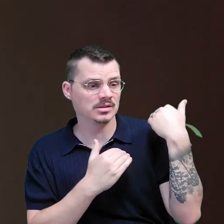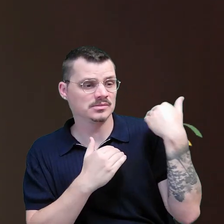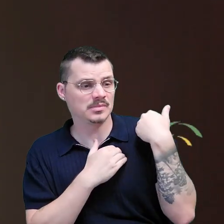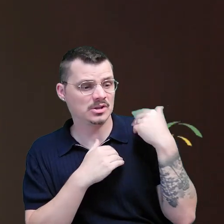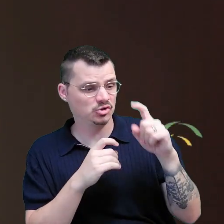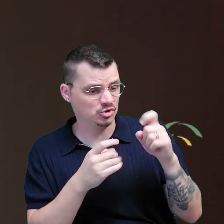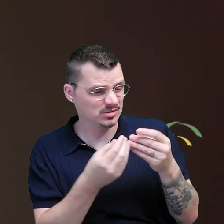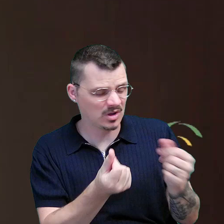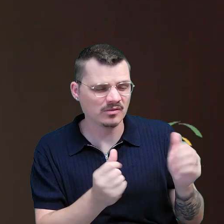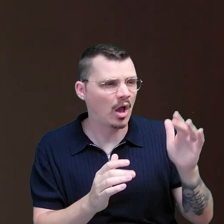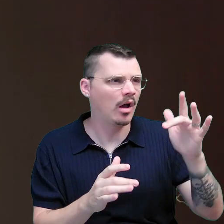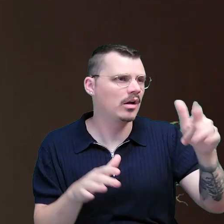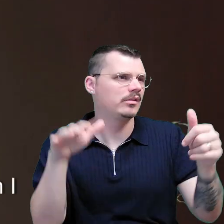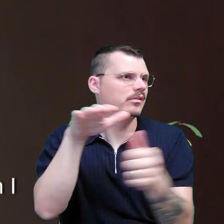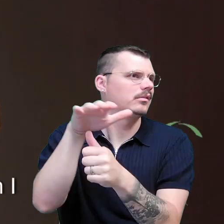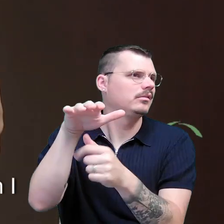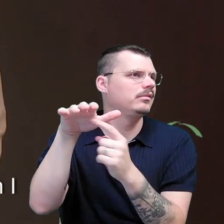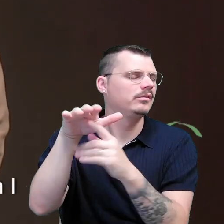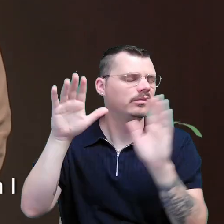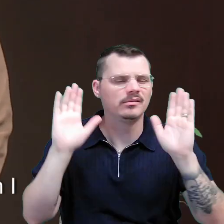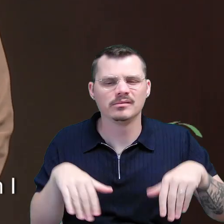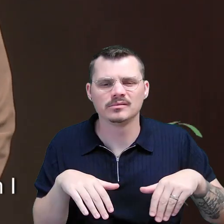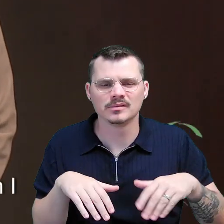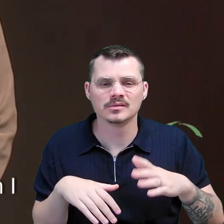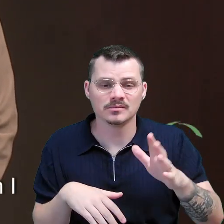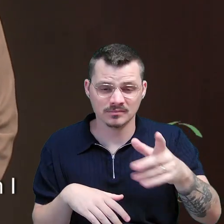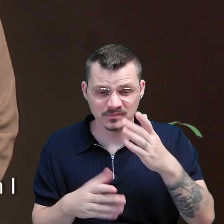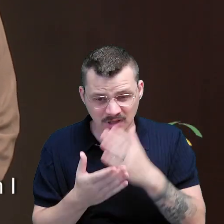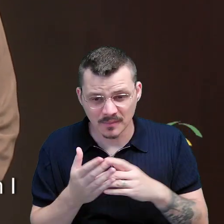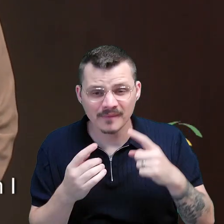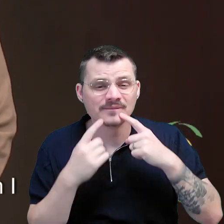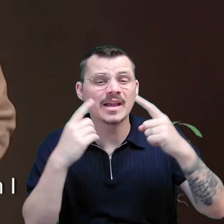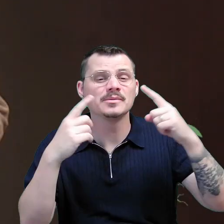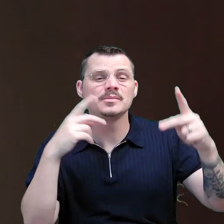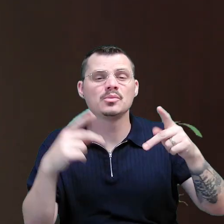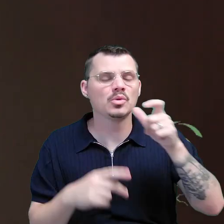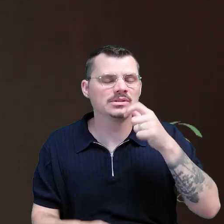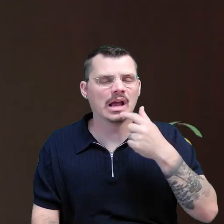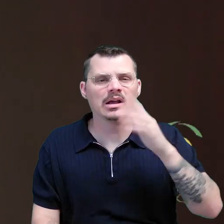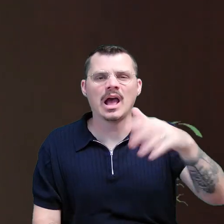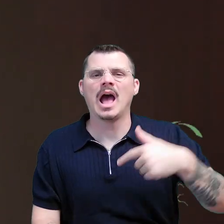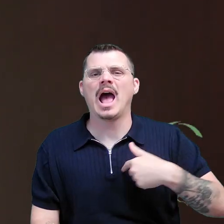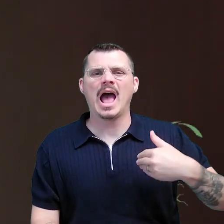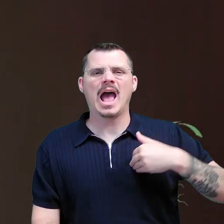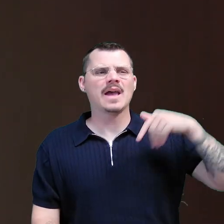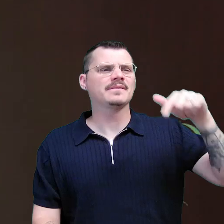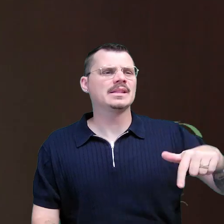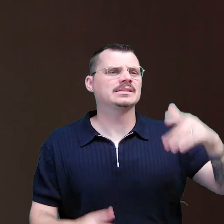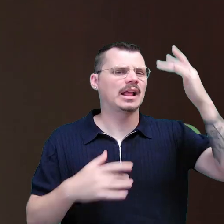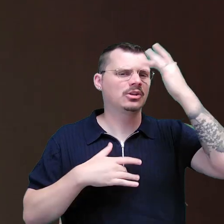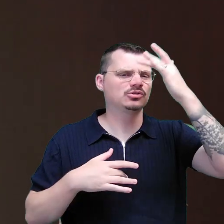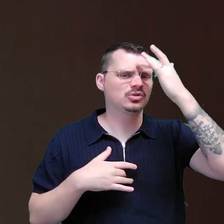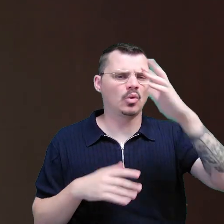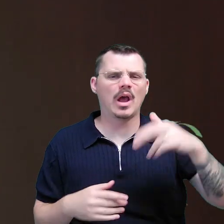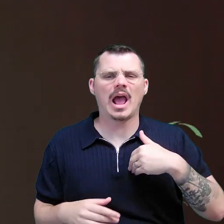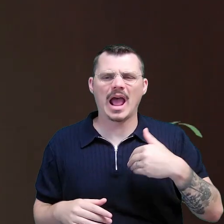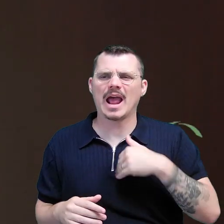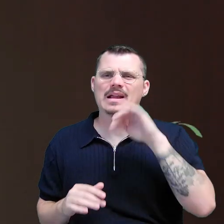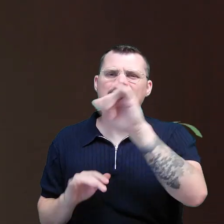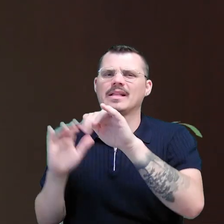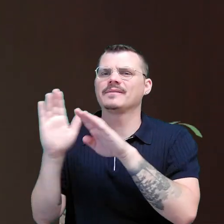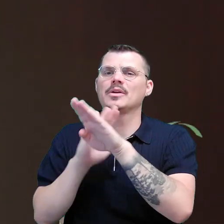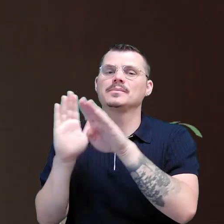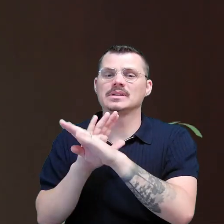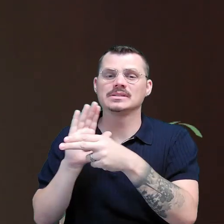responsibilities when they shouldn't. Particularly famous people who proclaim, I have this illness or I have this developmental